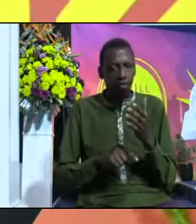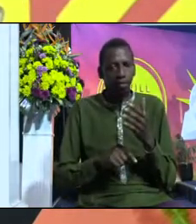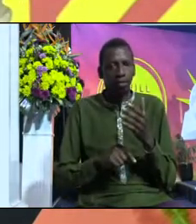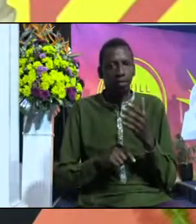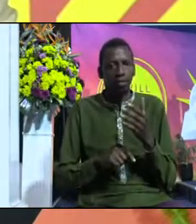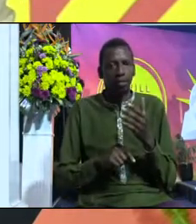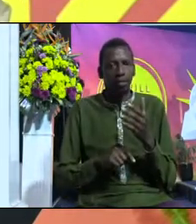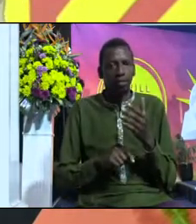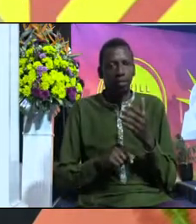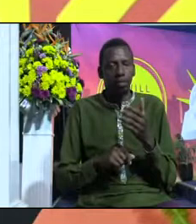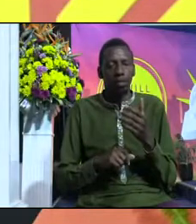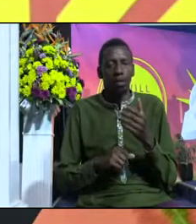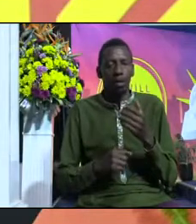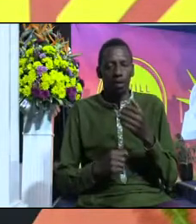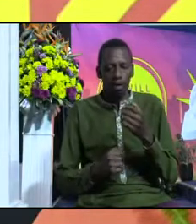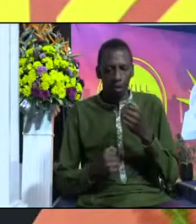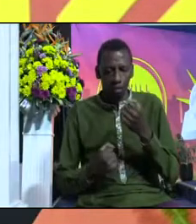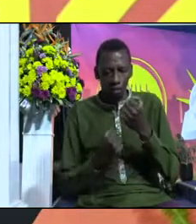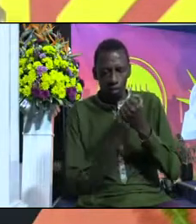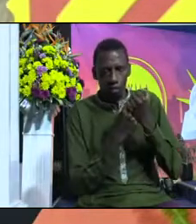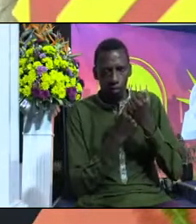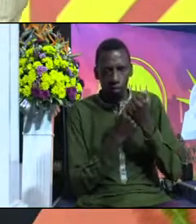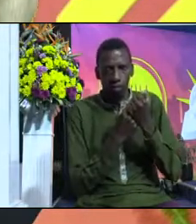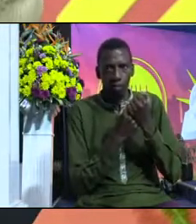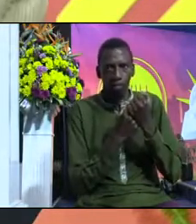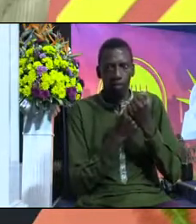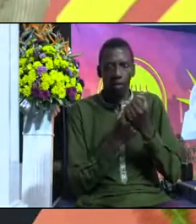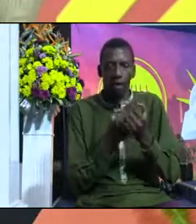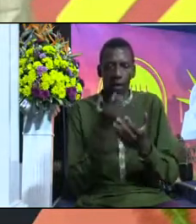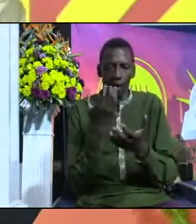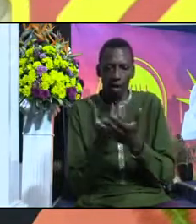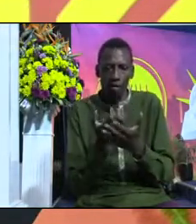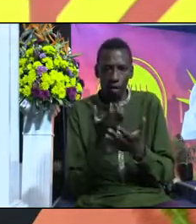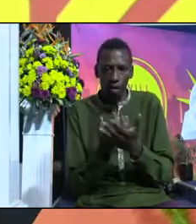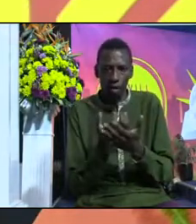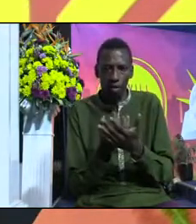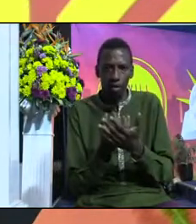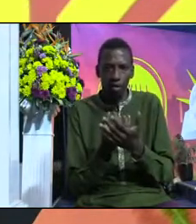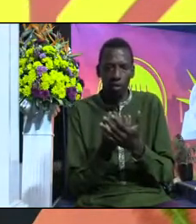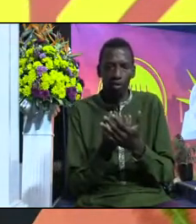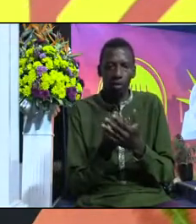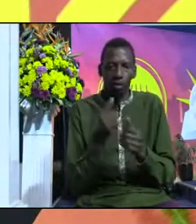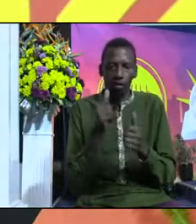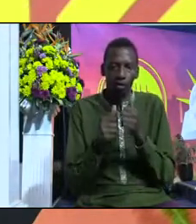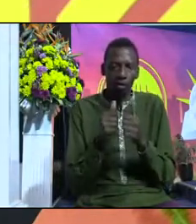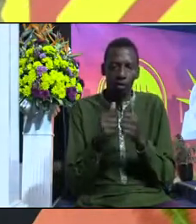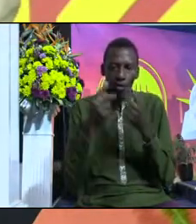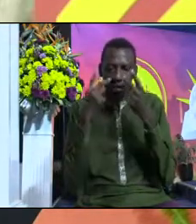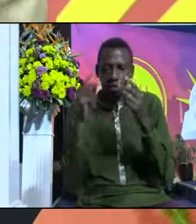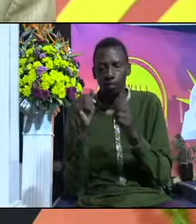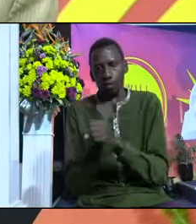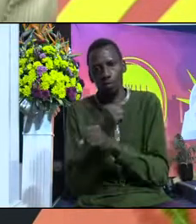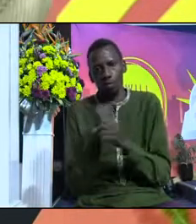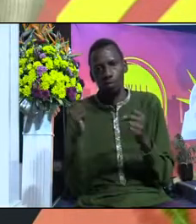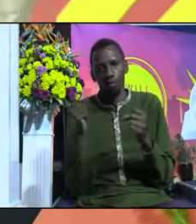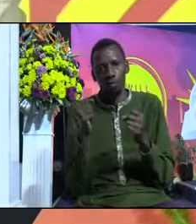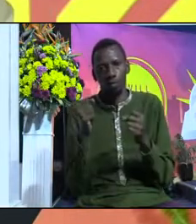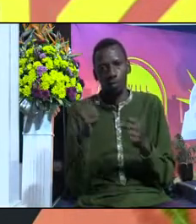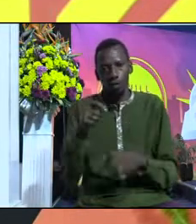substance of things hoped for. Evidence of things not seen. You got to look the